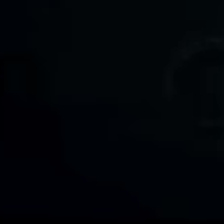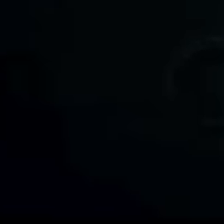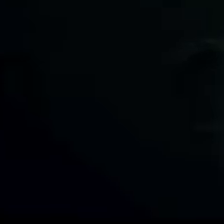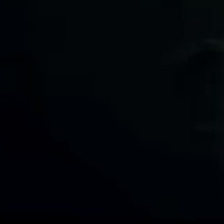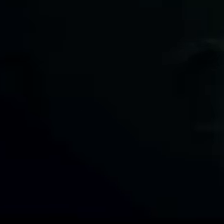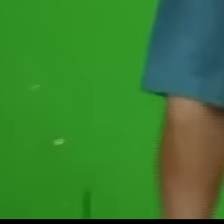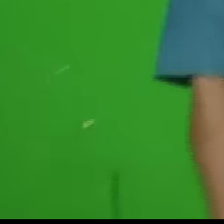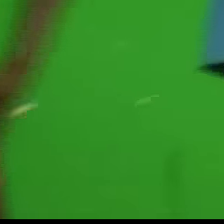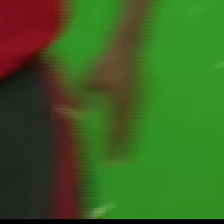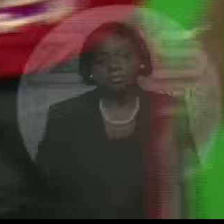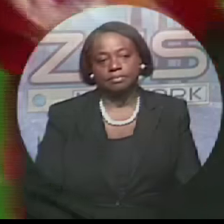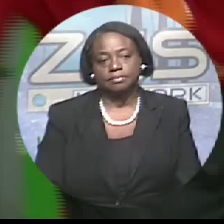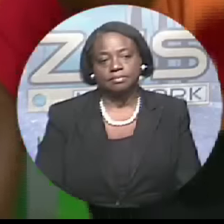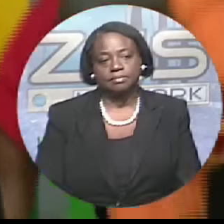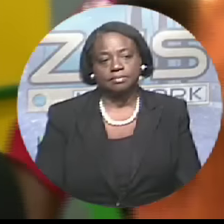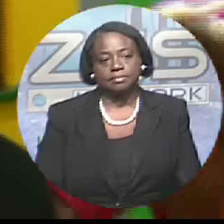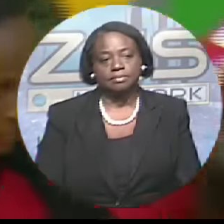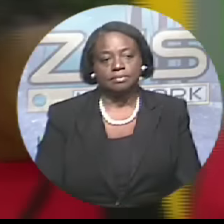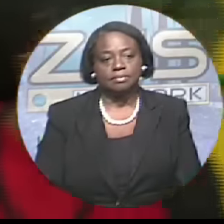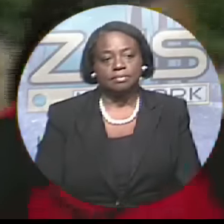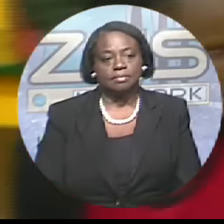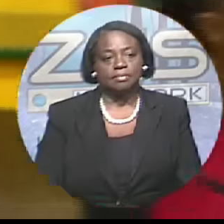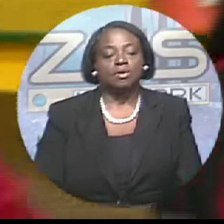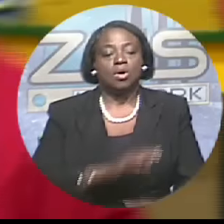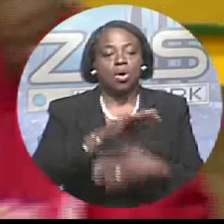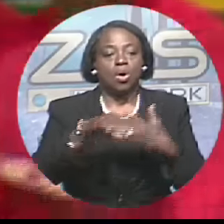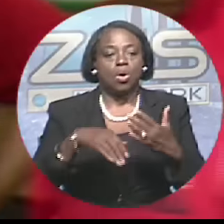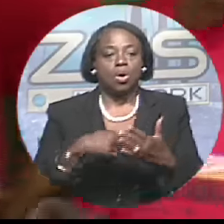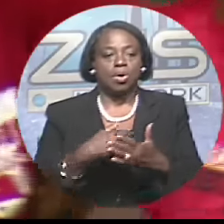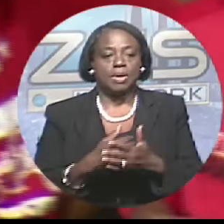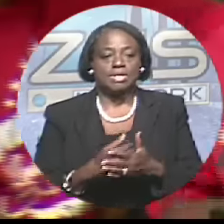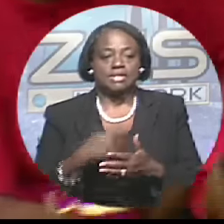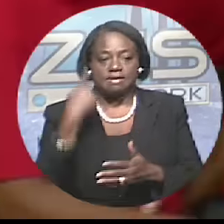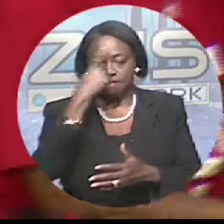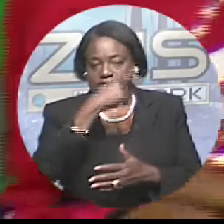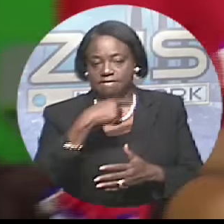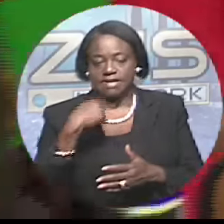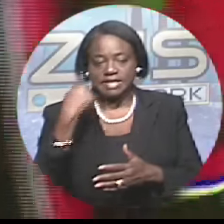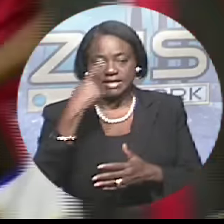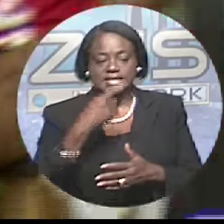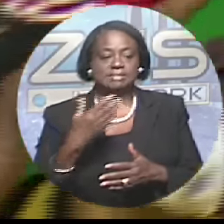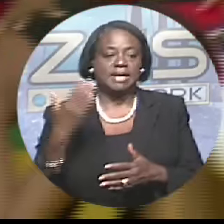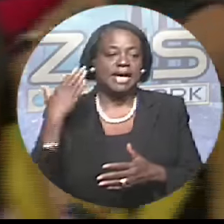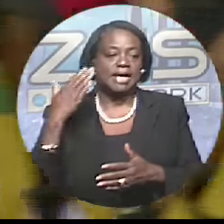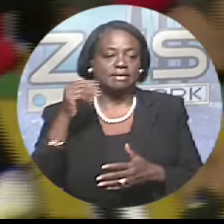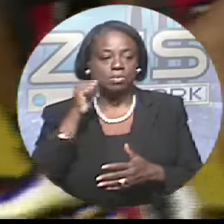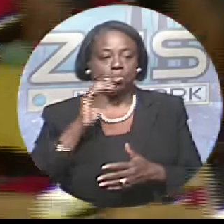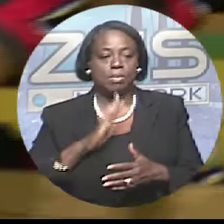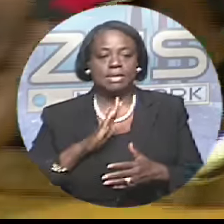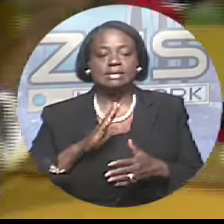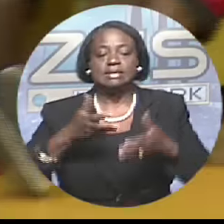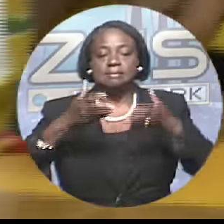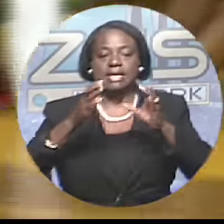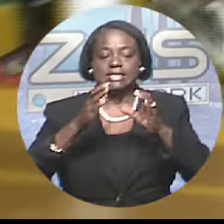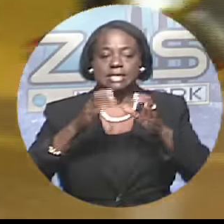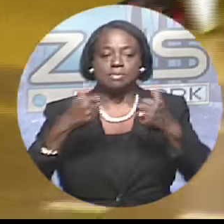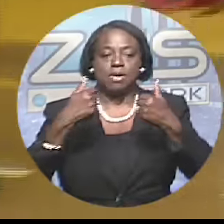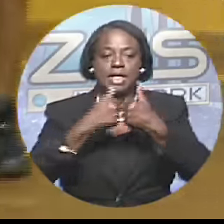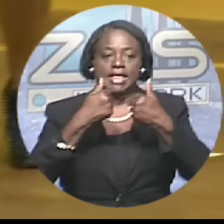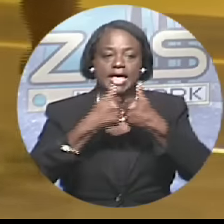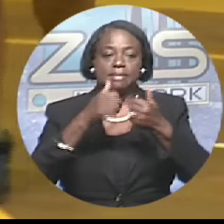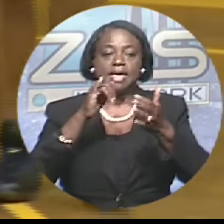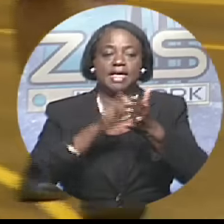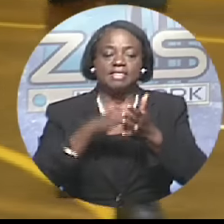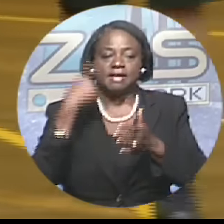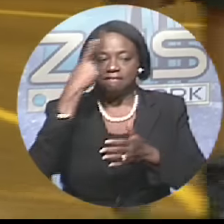There's always a familiar face behind the clipboard inside the huddle during a timeout in a women's basketball game. That face, in this